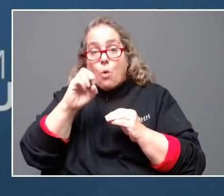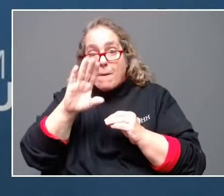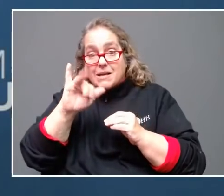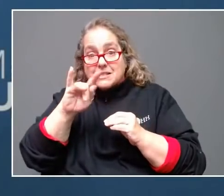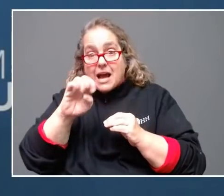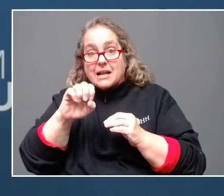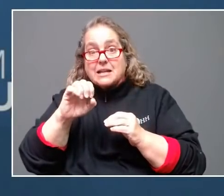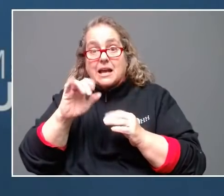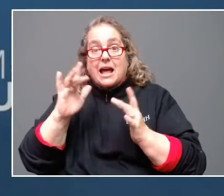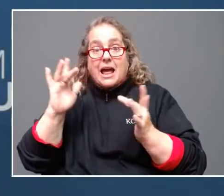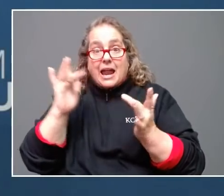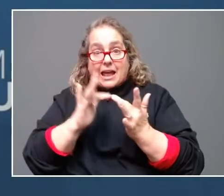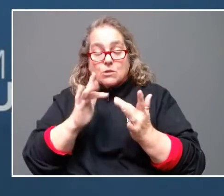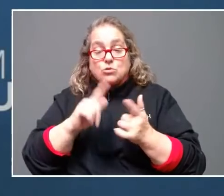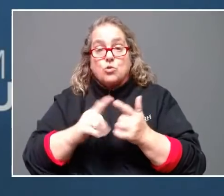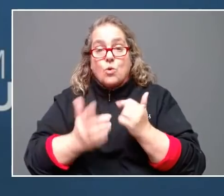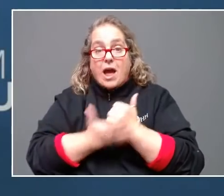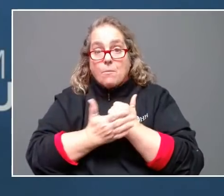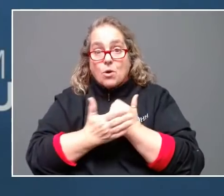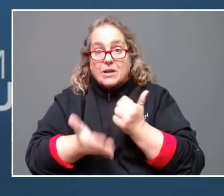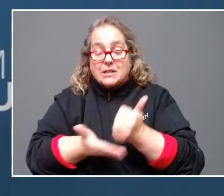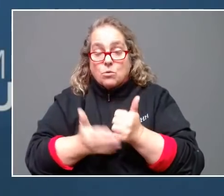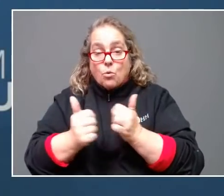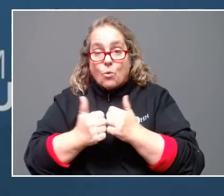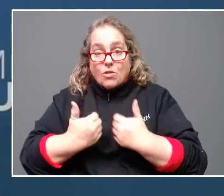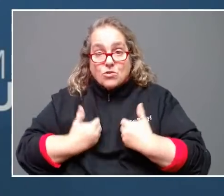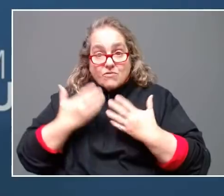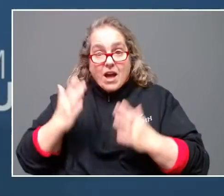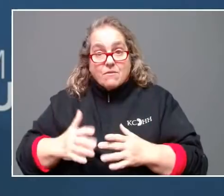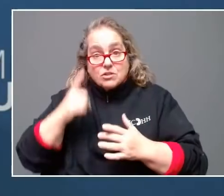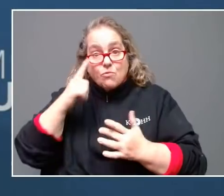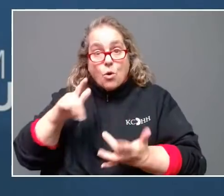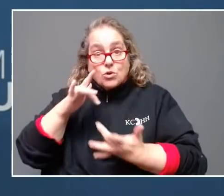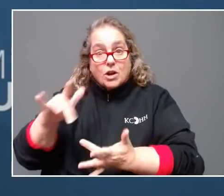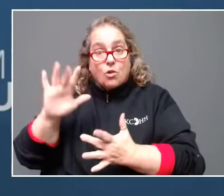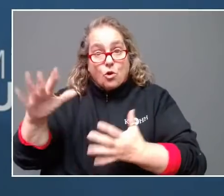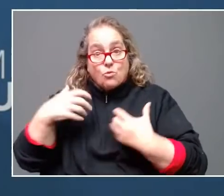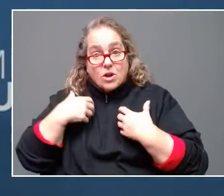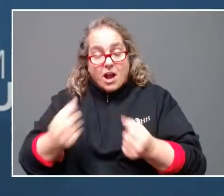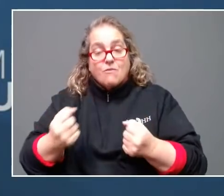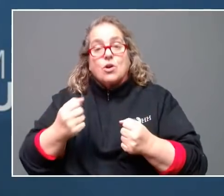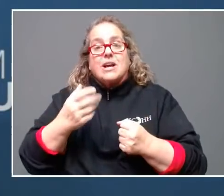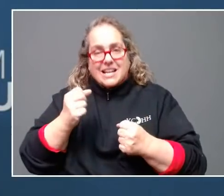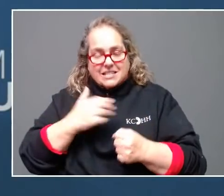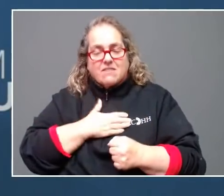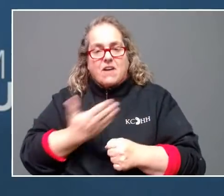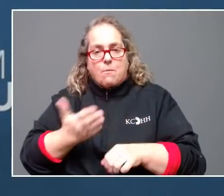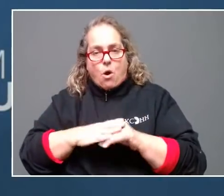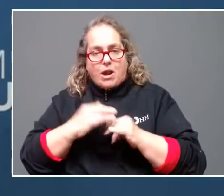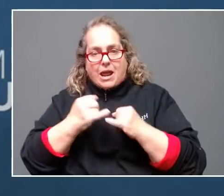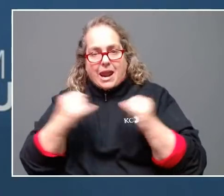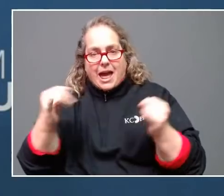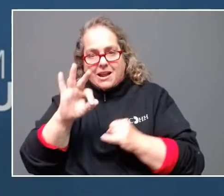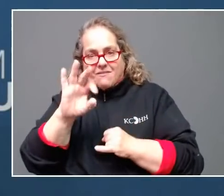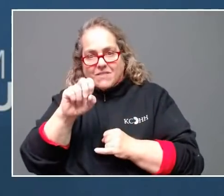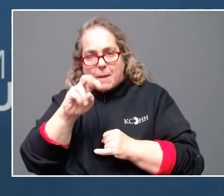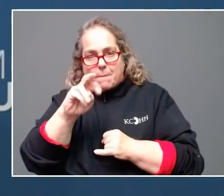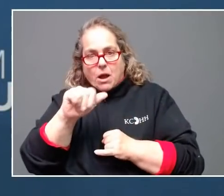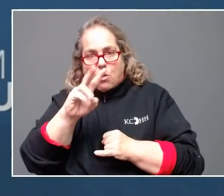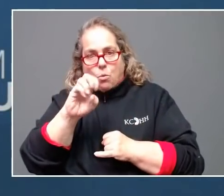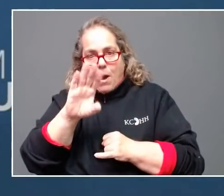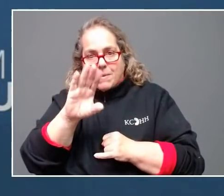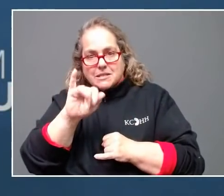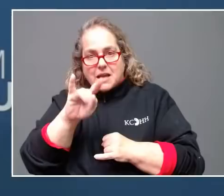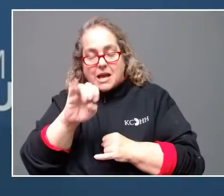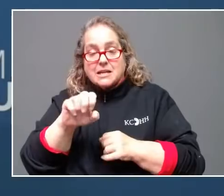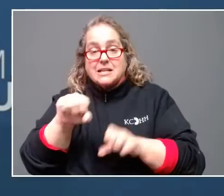survivors of the Kentucky tornadoes in their recovery is available online on the FEMA website. The state also offers